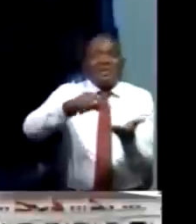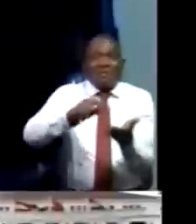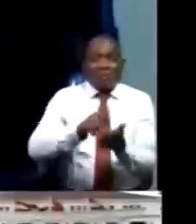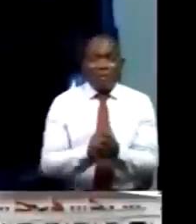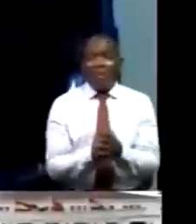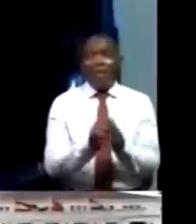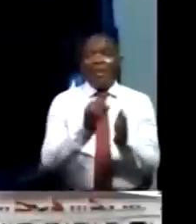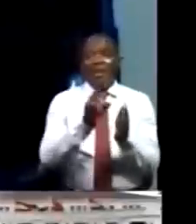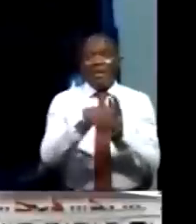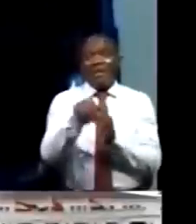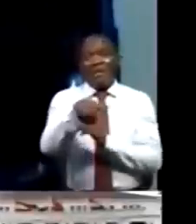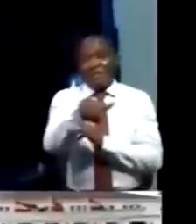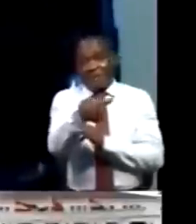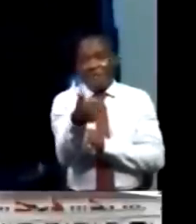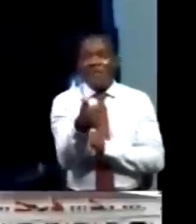and they are